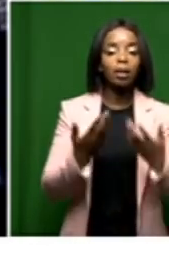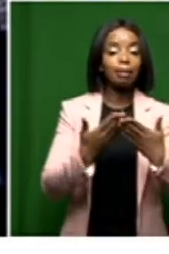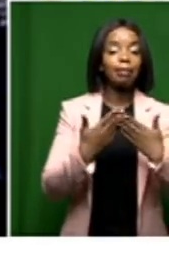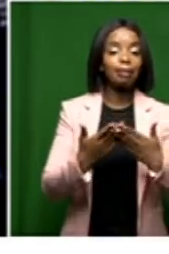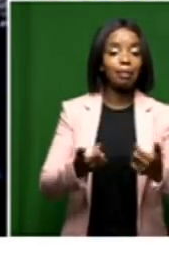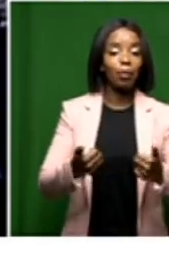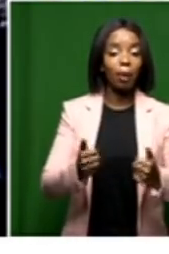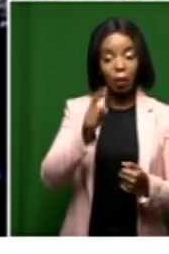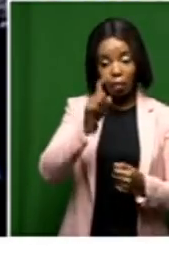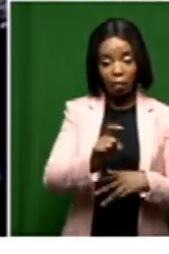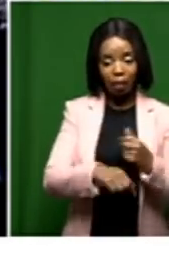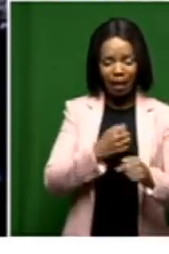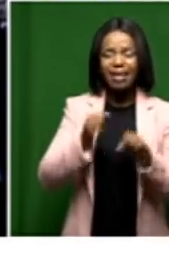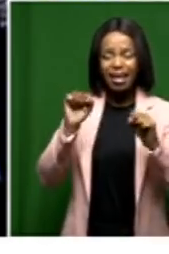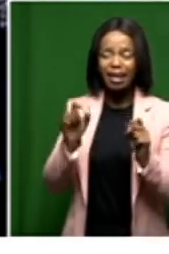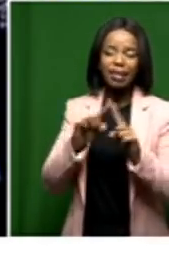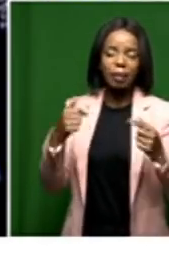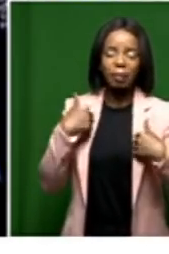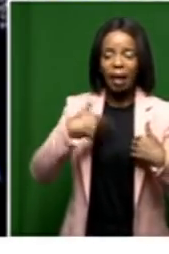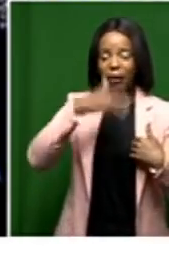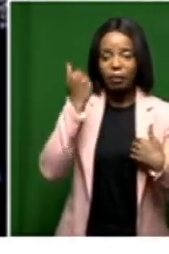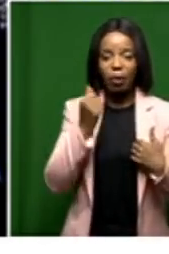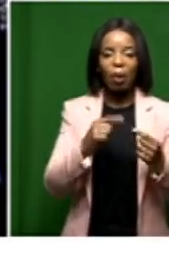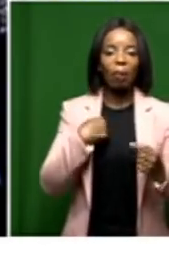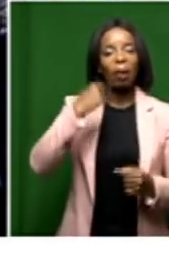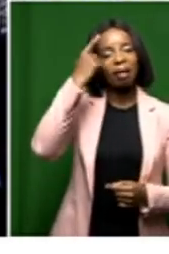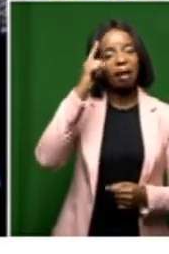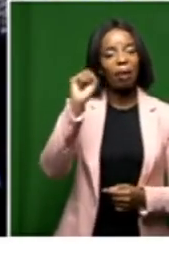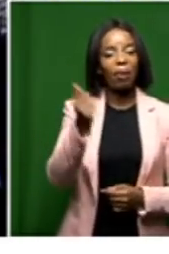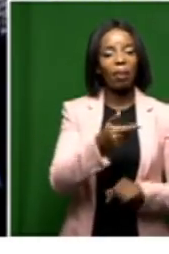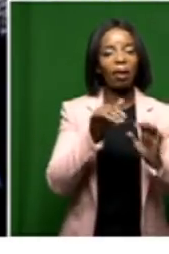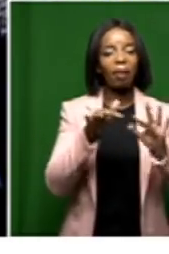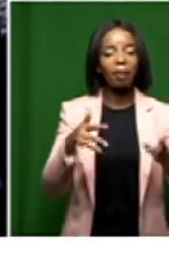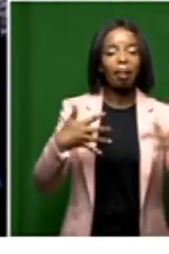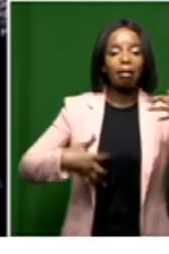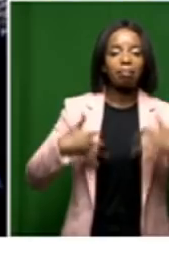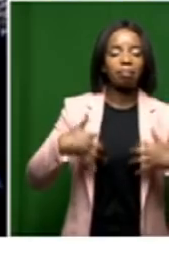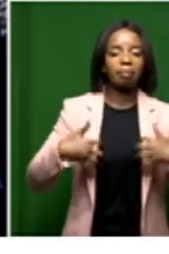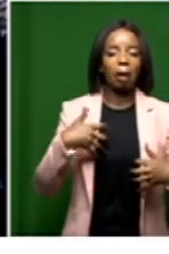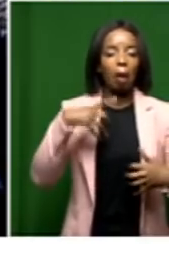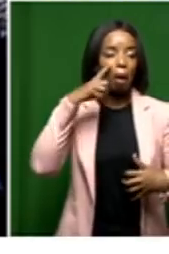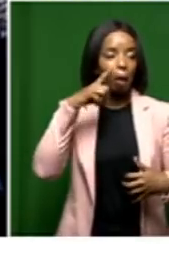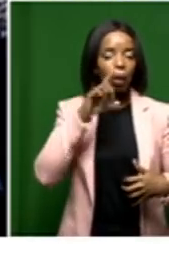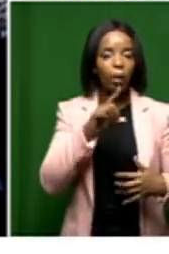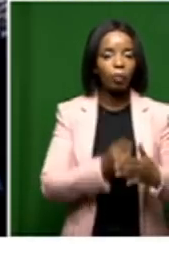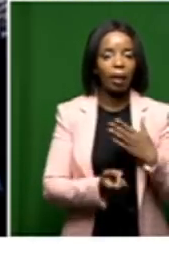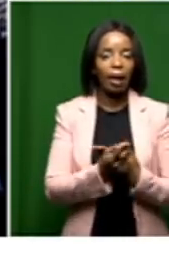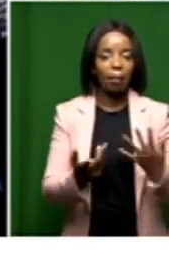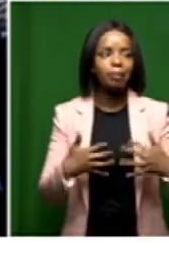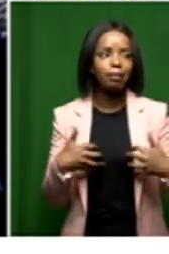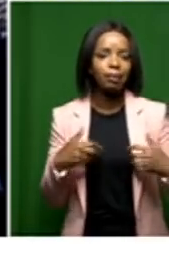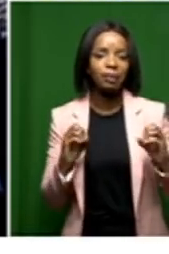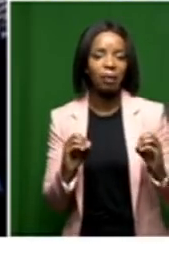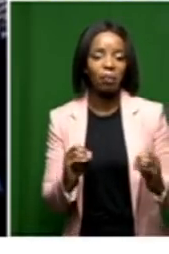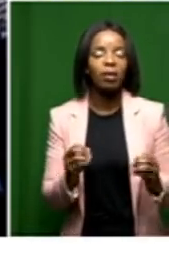years? Yes, but I still don't know. So I think everybody is quite anxious and excited to see what's going to happen. They're here with their parents